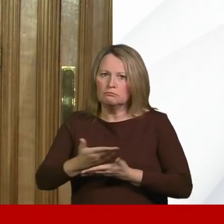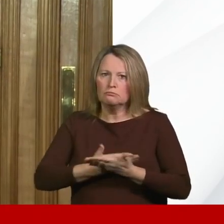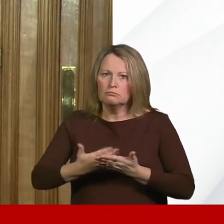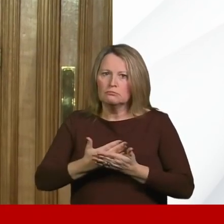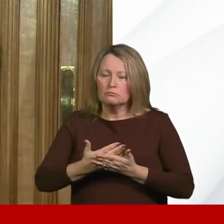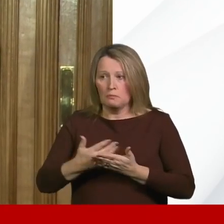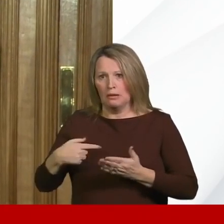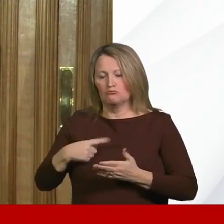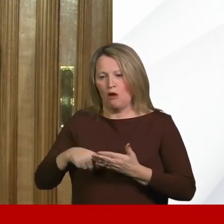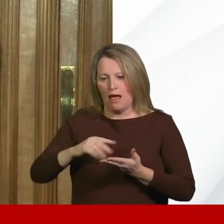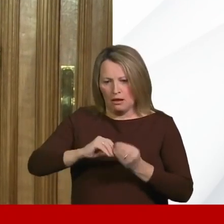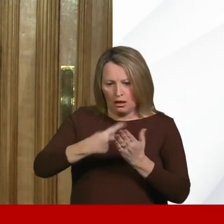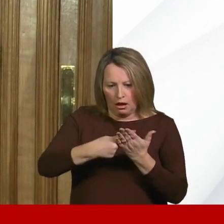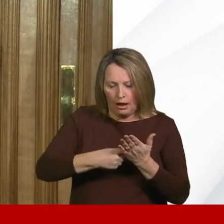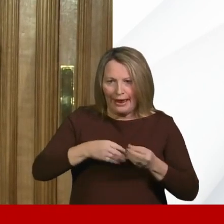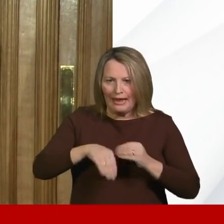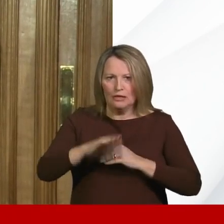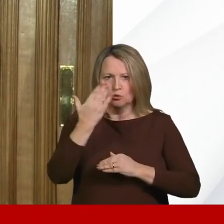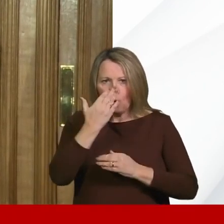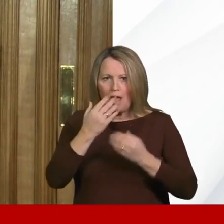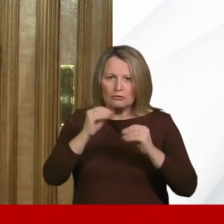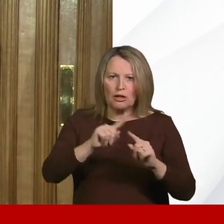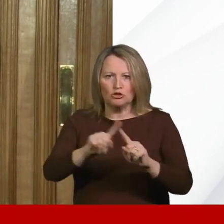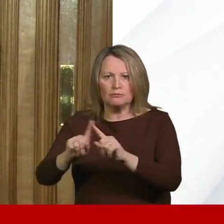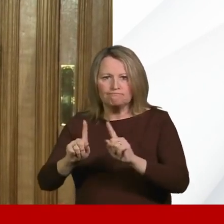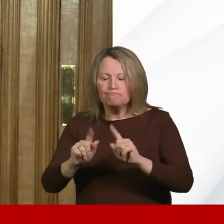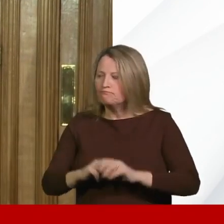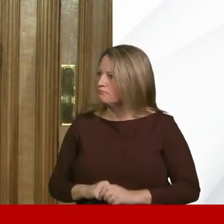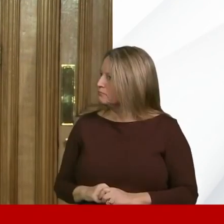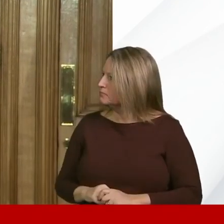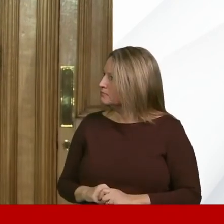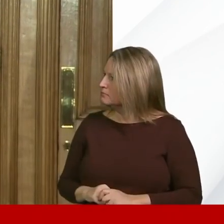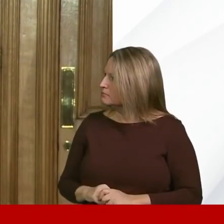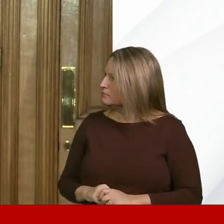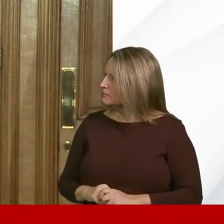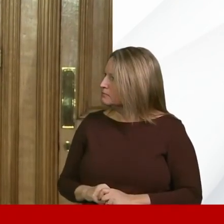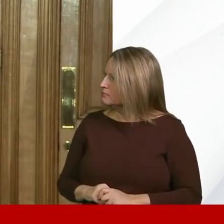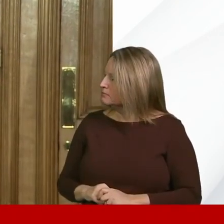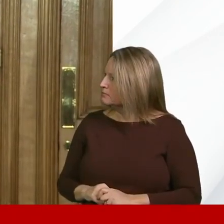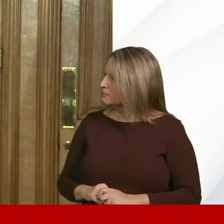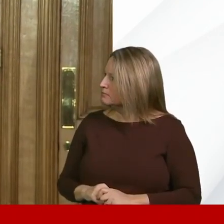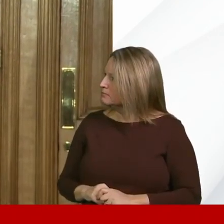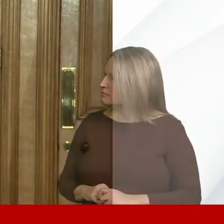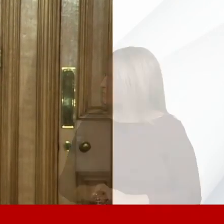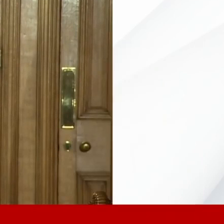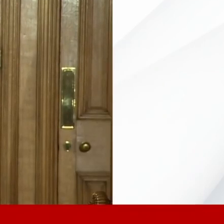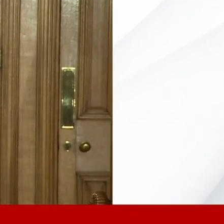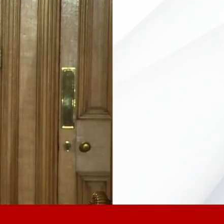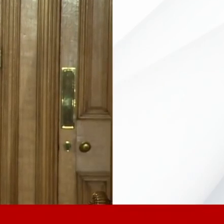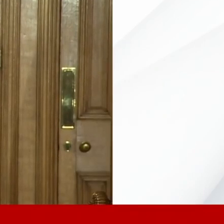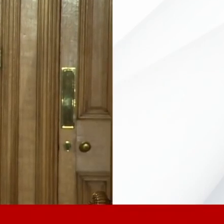Hugo Guy from iNews. Thank you, Prime Minister. Following on from Beth's